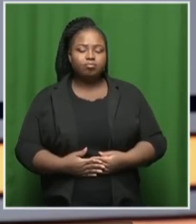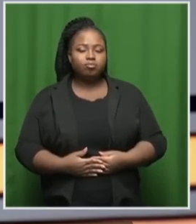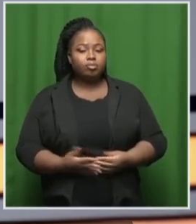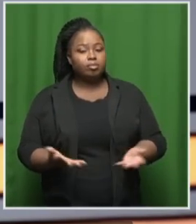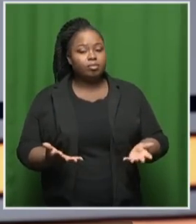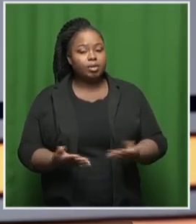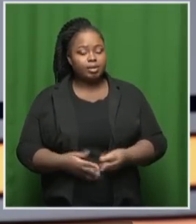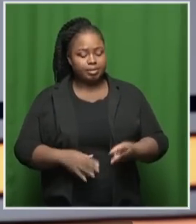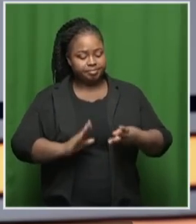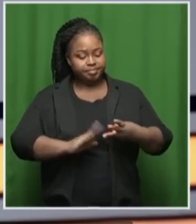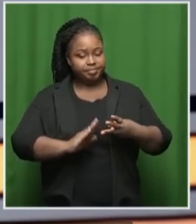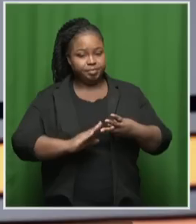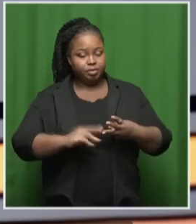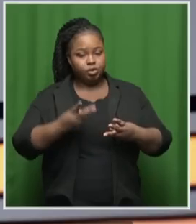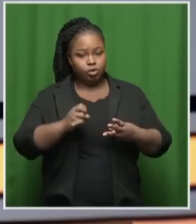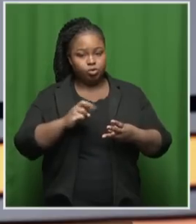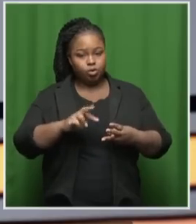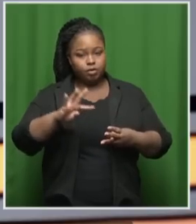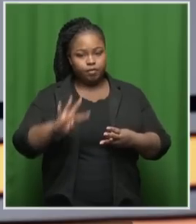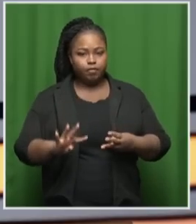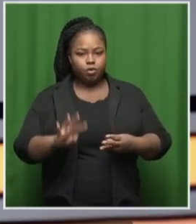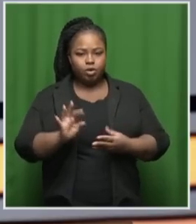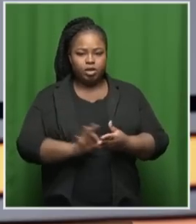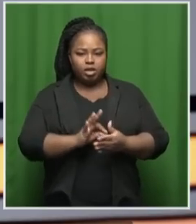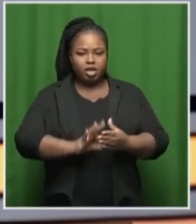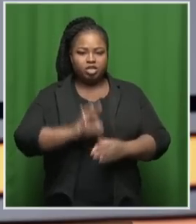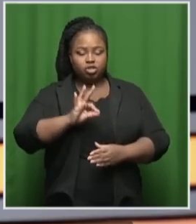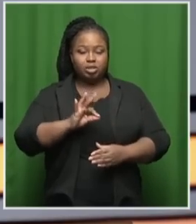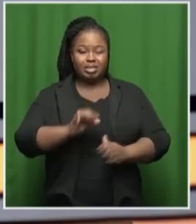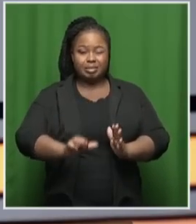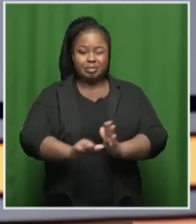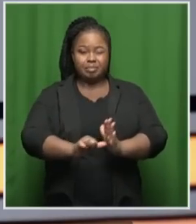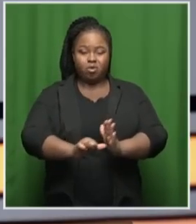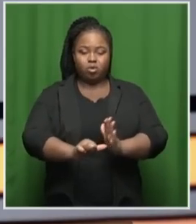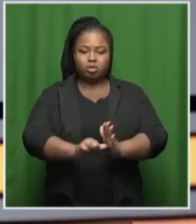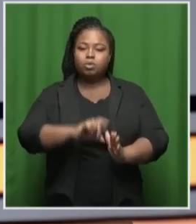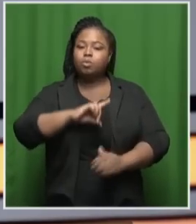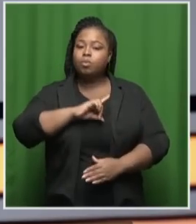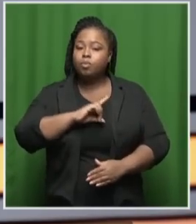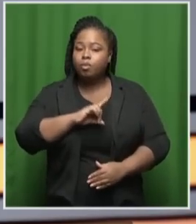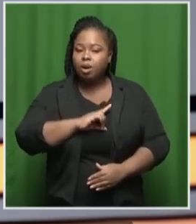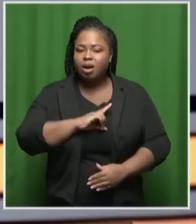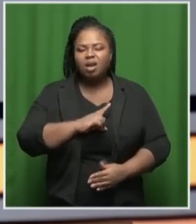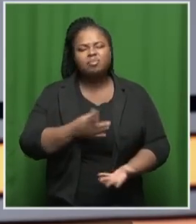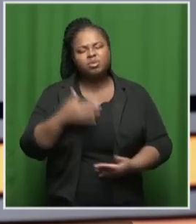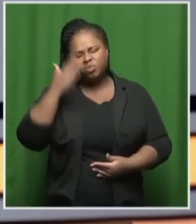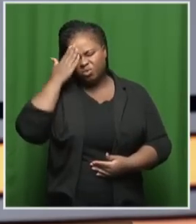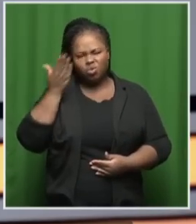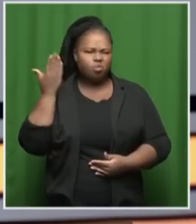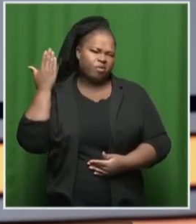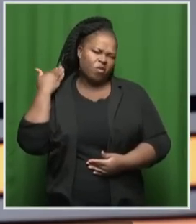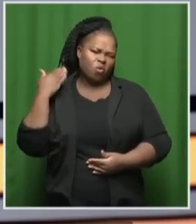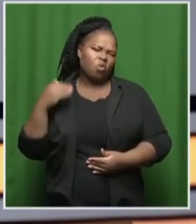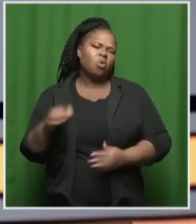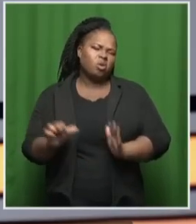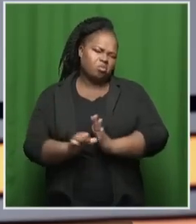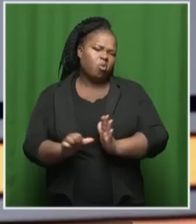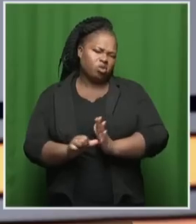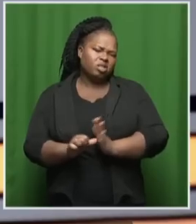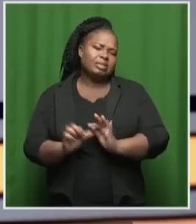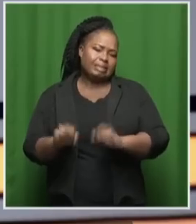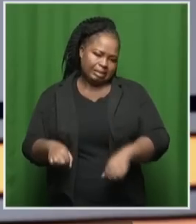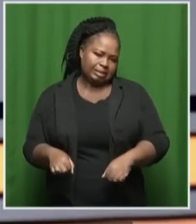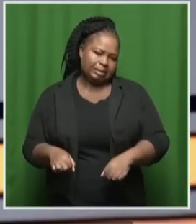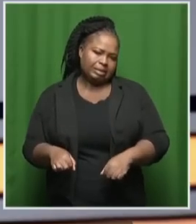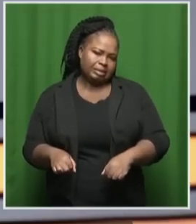why the 2024 elections is marked as such a critical one, despite the fact that every election is deemed important.